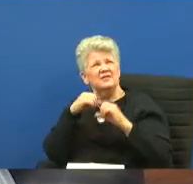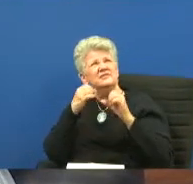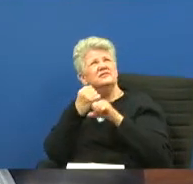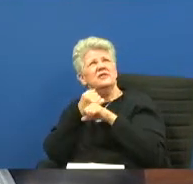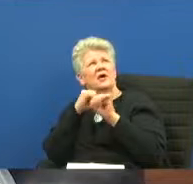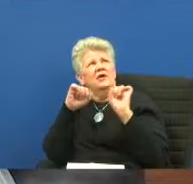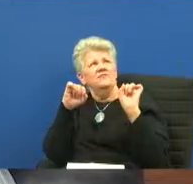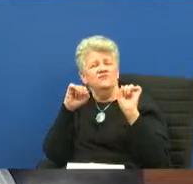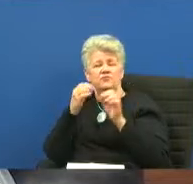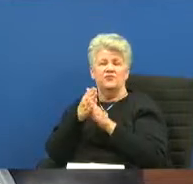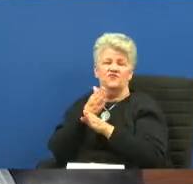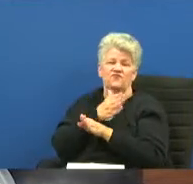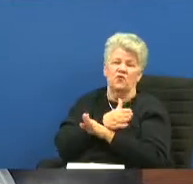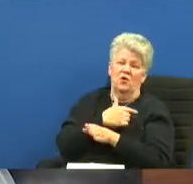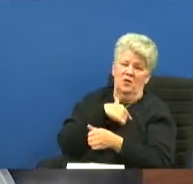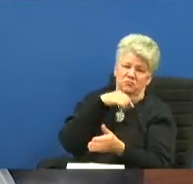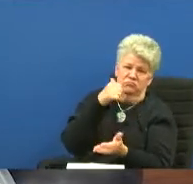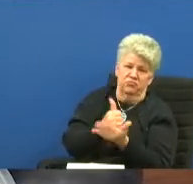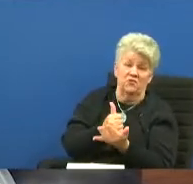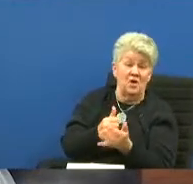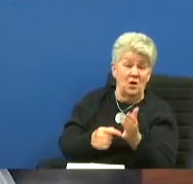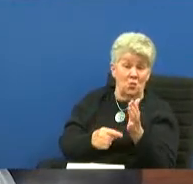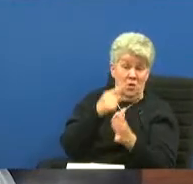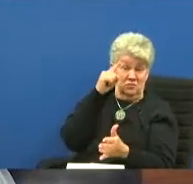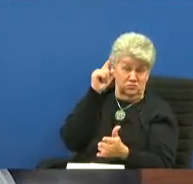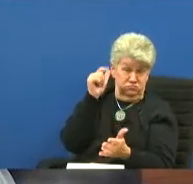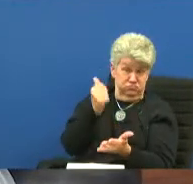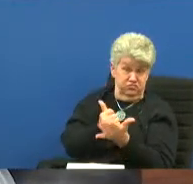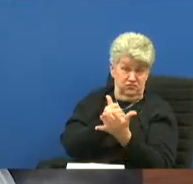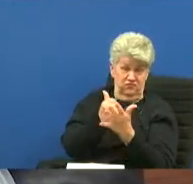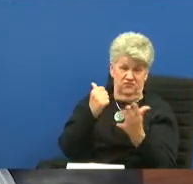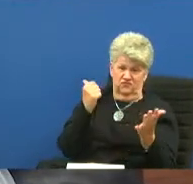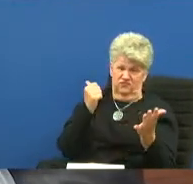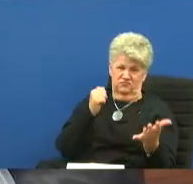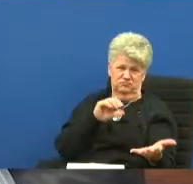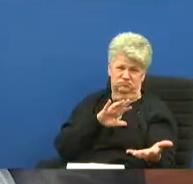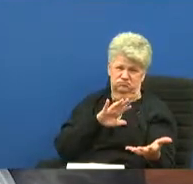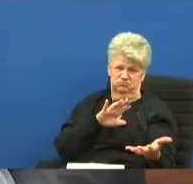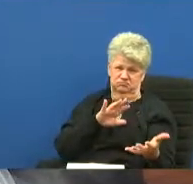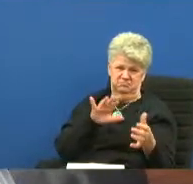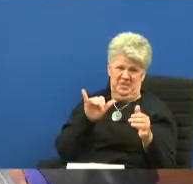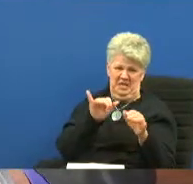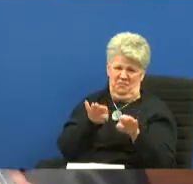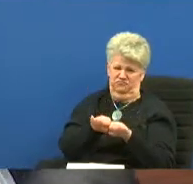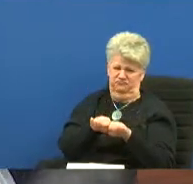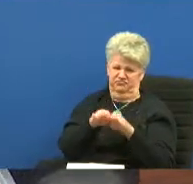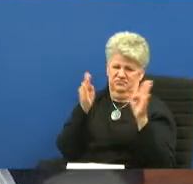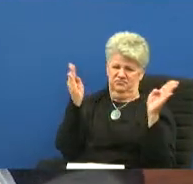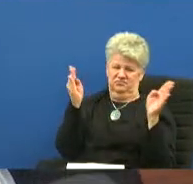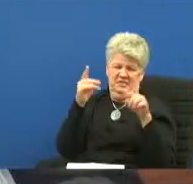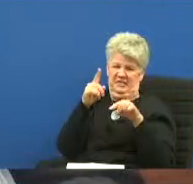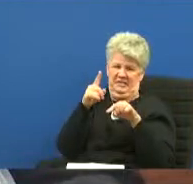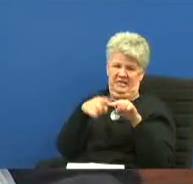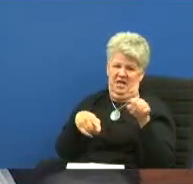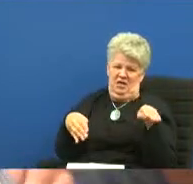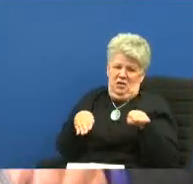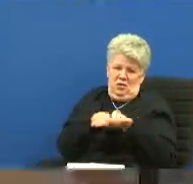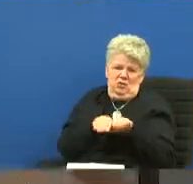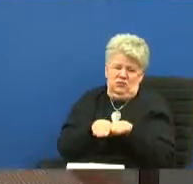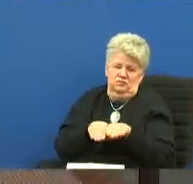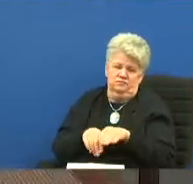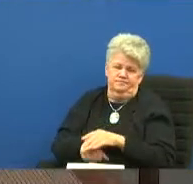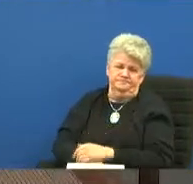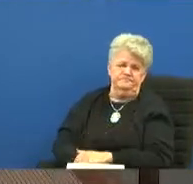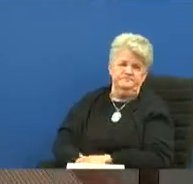before approving this rezoning. Because once we do the rezoning, we've opened up that can of worms. There's no going back. That's just my opinion. Thank you.